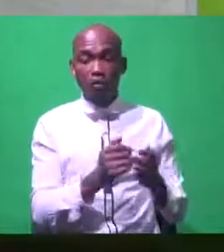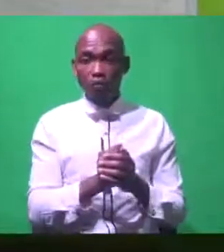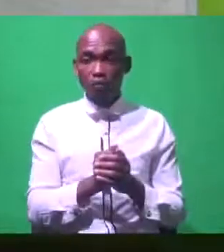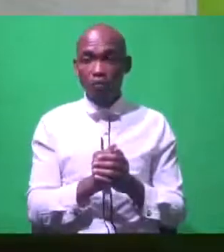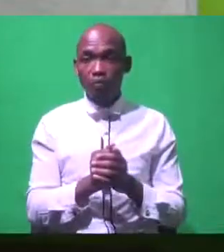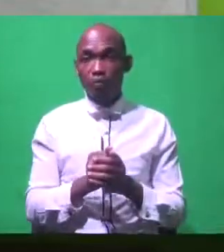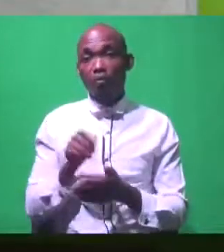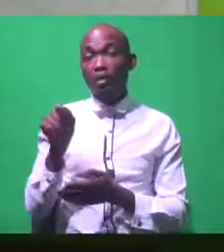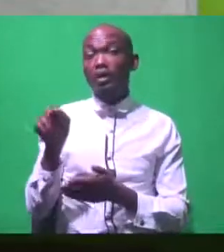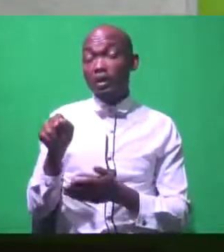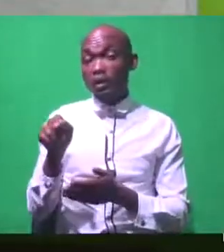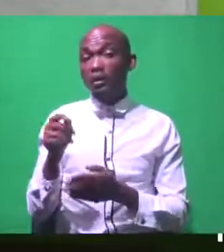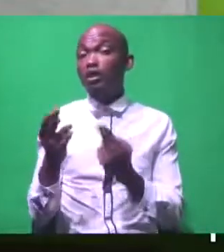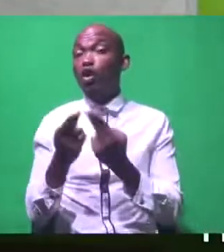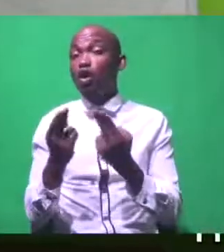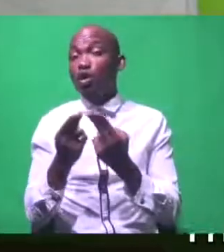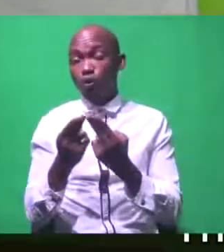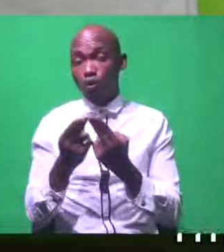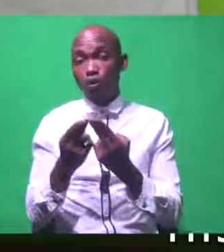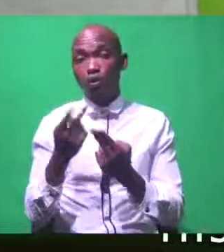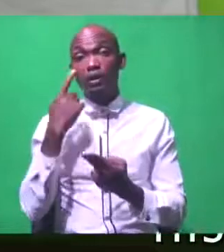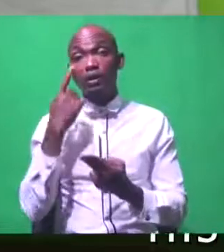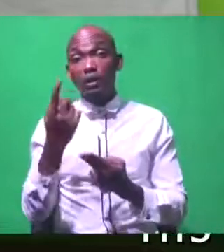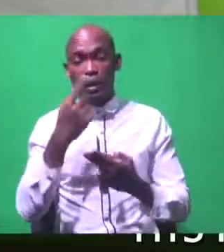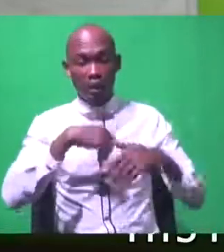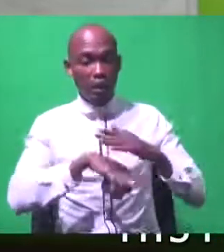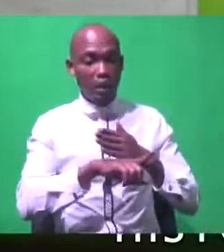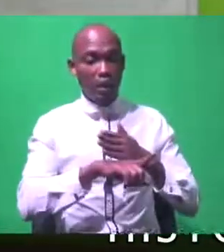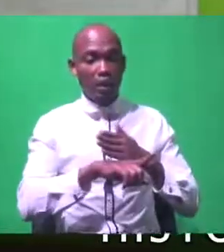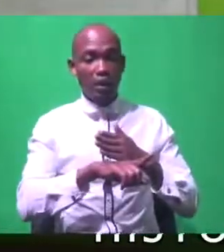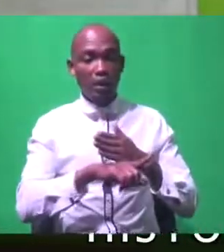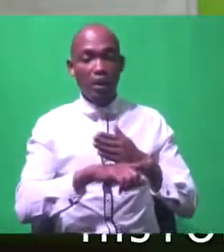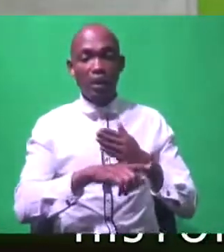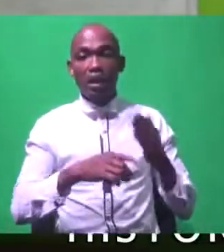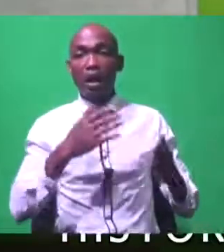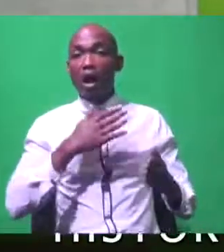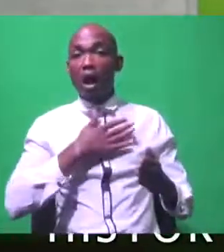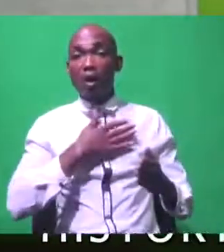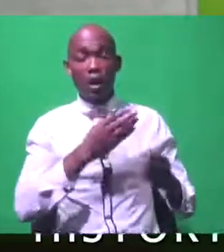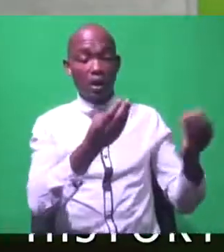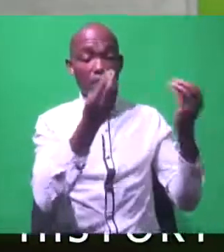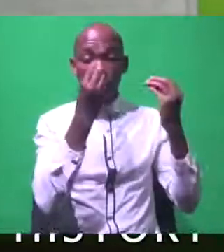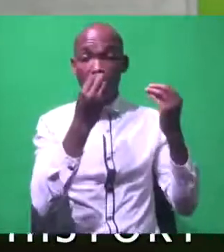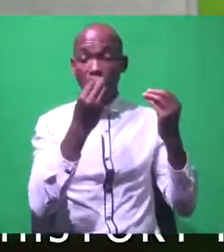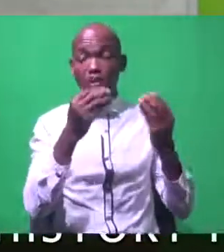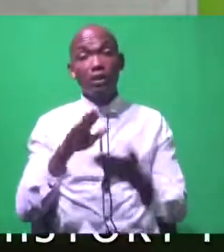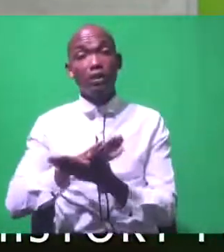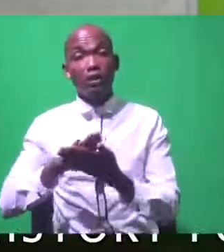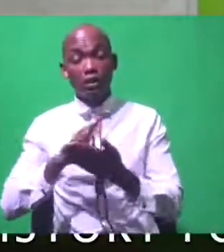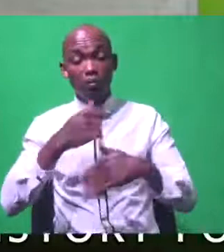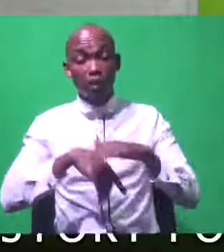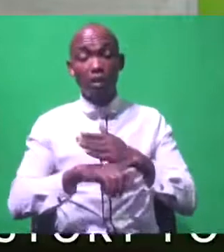This is also seen in our education system in Tanzania and other African